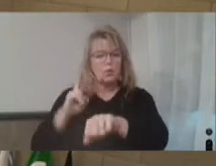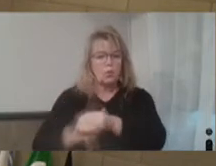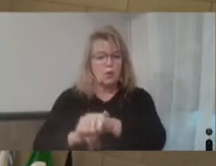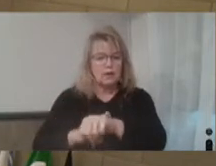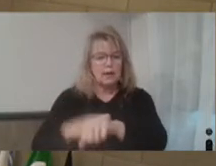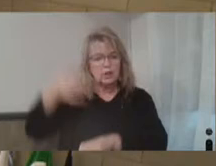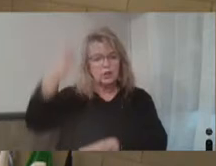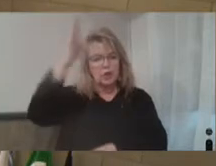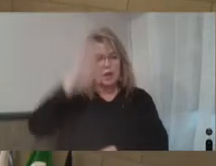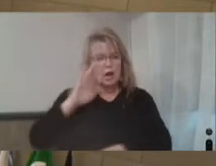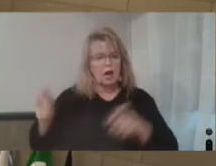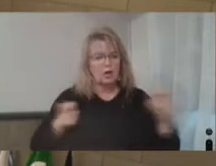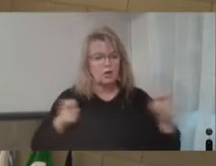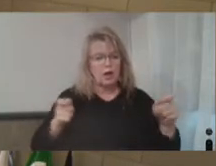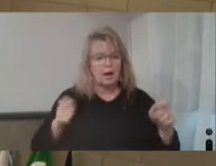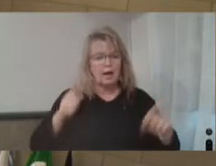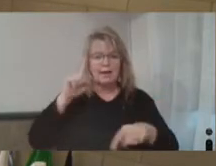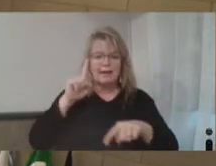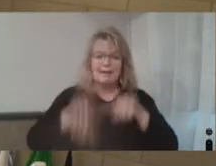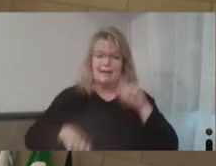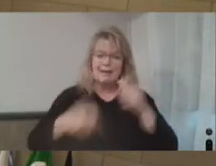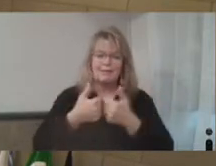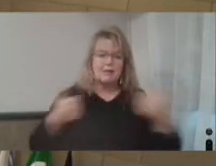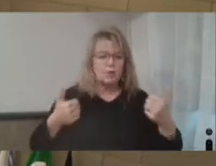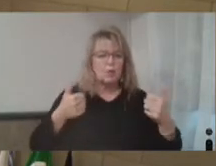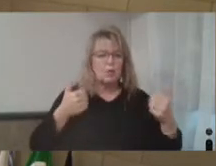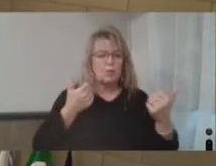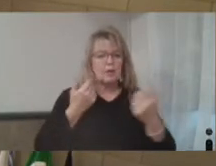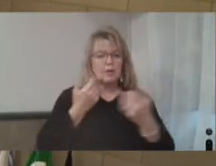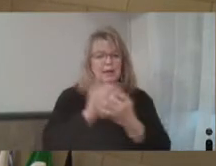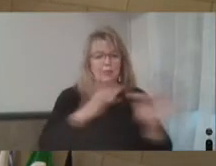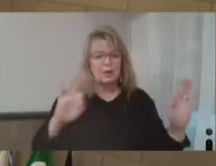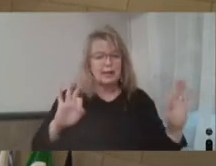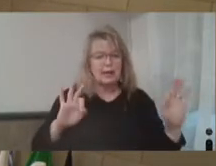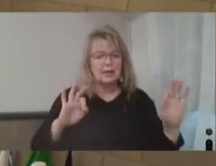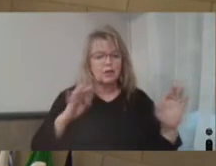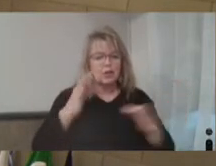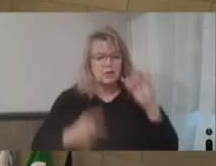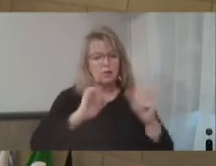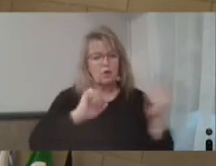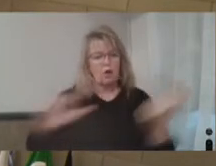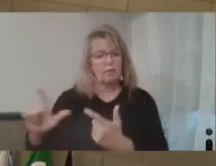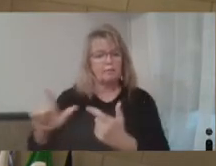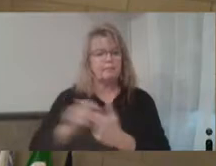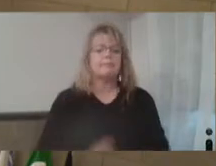one nation, under God, indivisible, with liberty and justice for all.